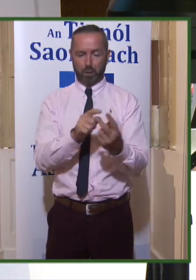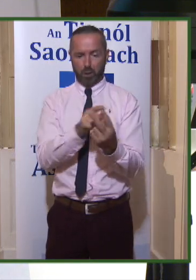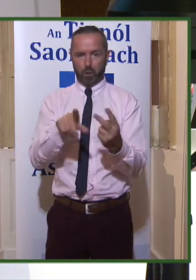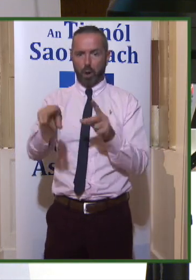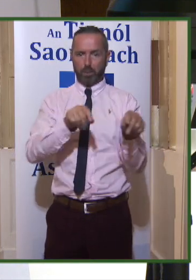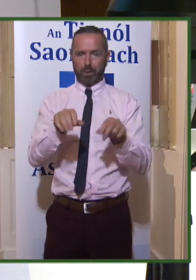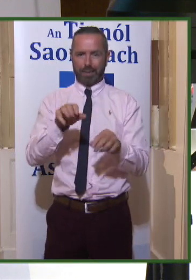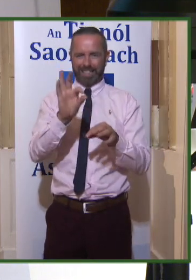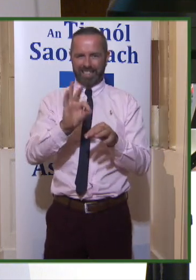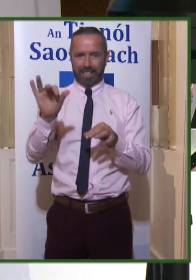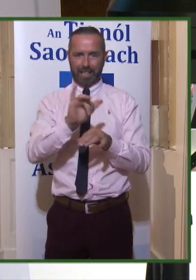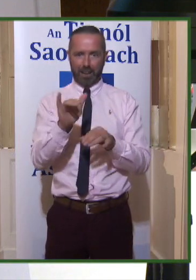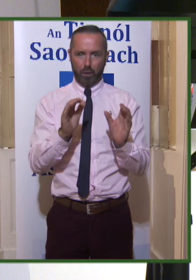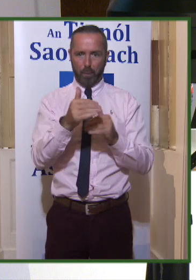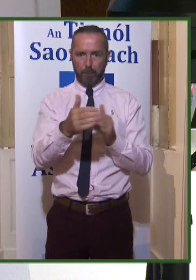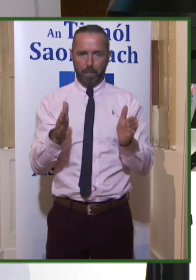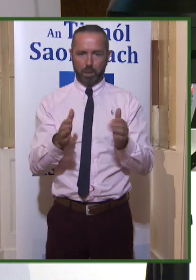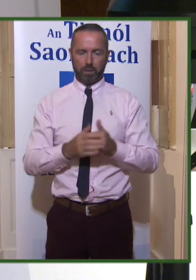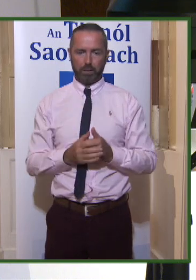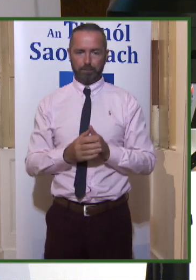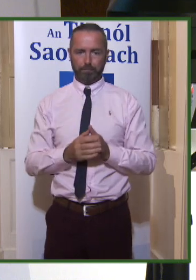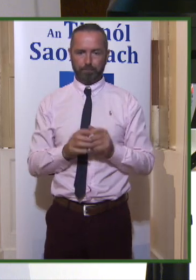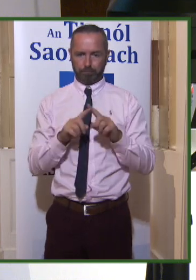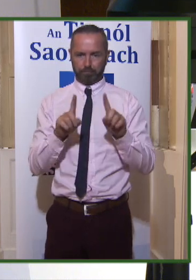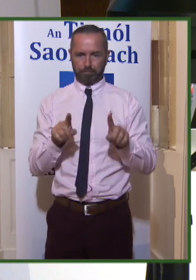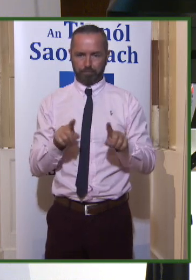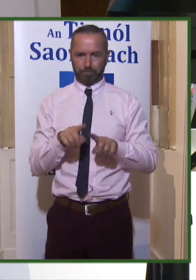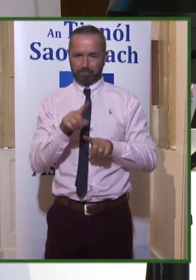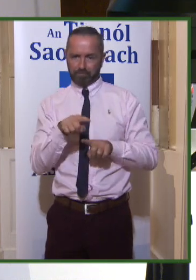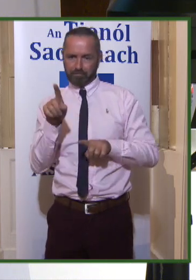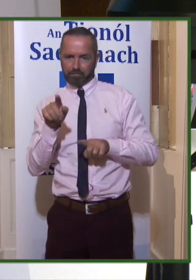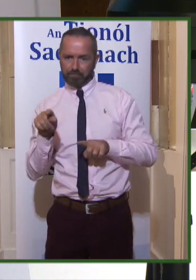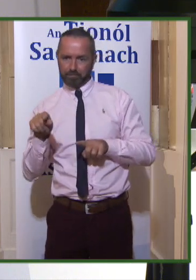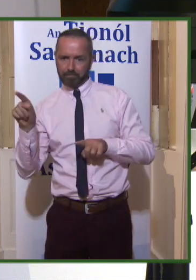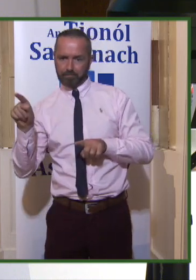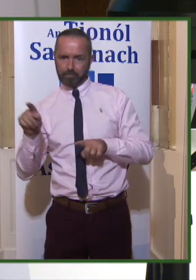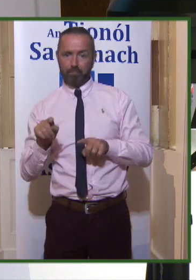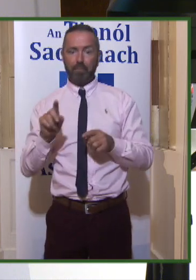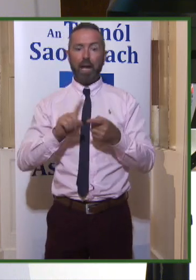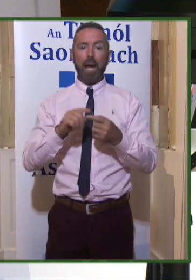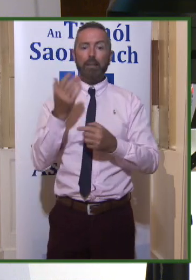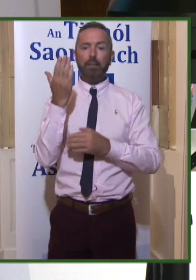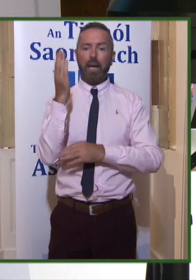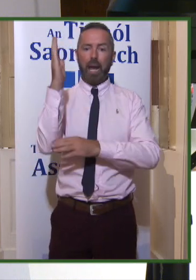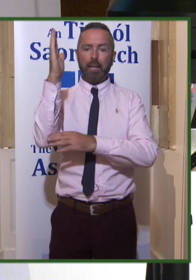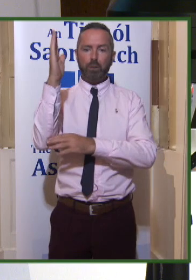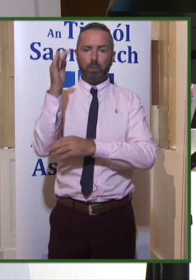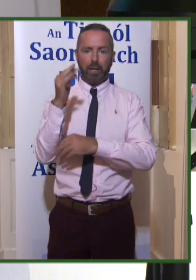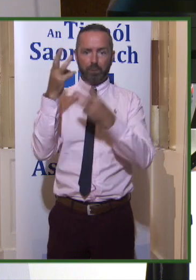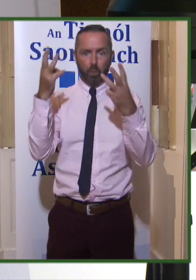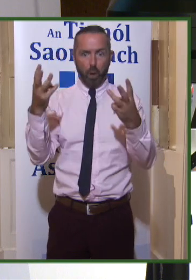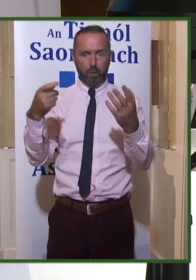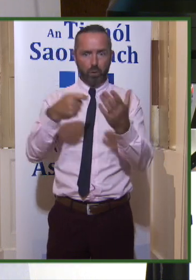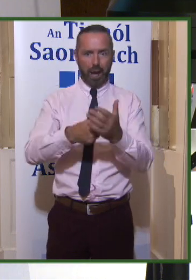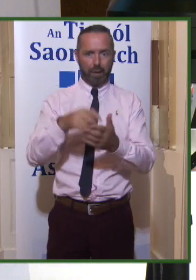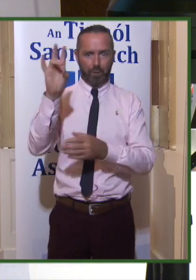you'll tick either box. Or so do people show of hands on whether we want to include that question on the ballot. Does that make it